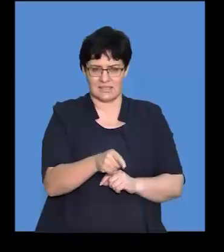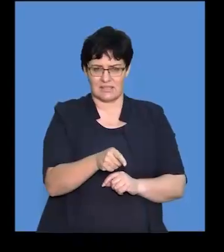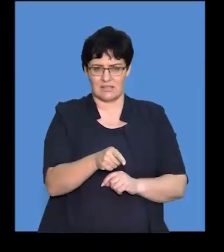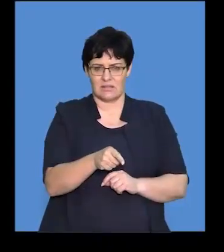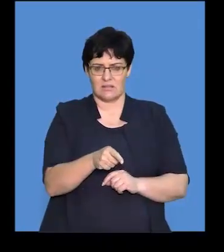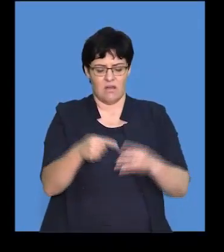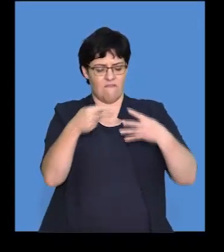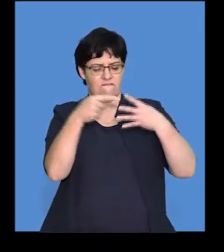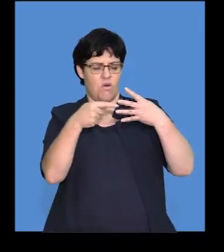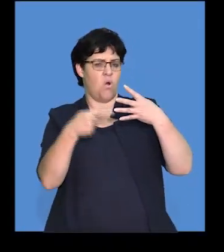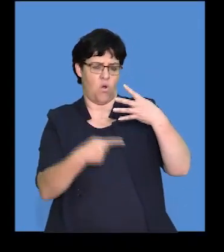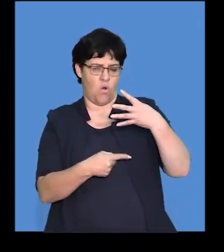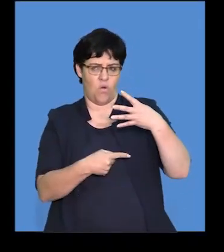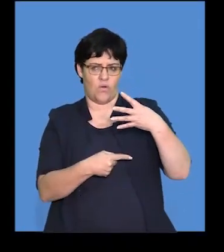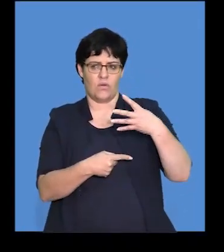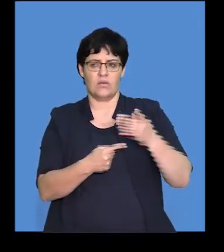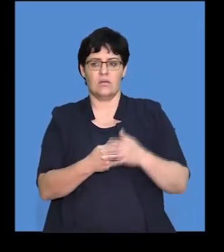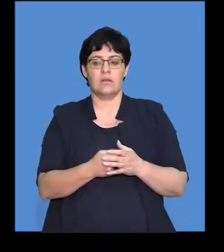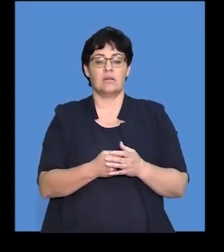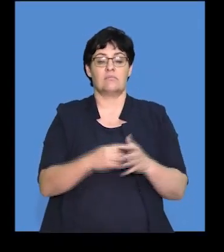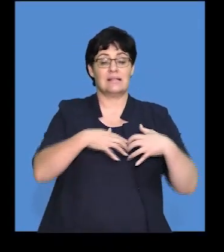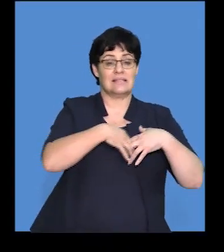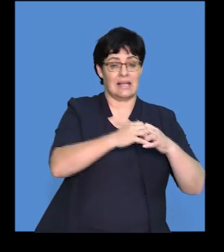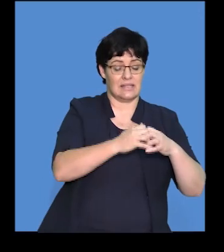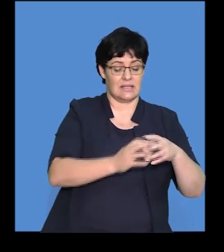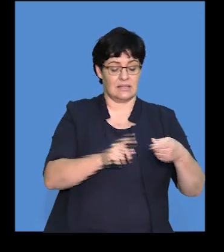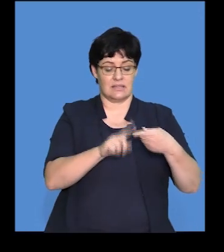on about 4 of these. And this is setting,